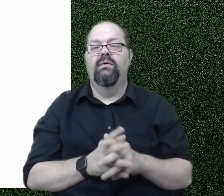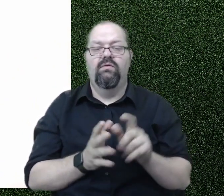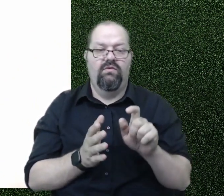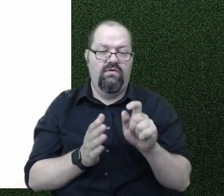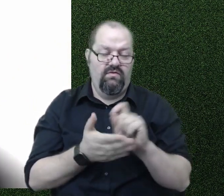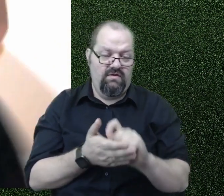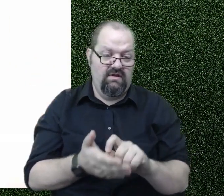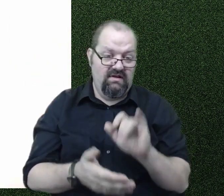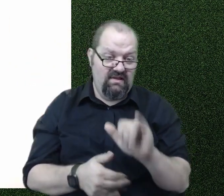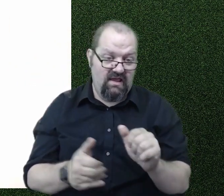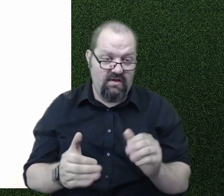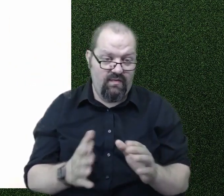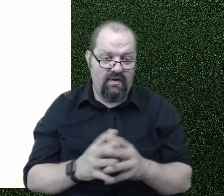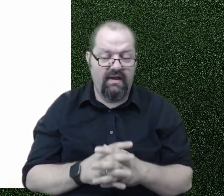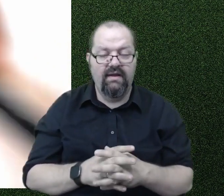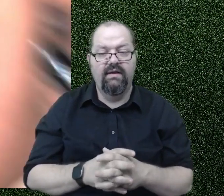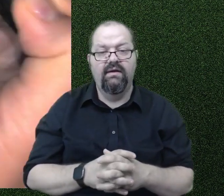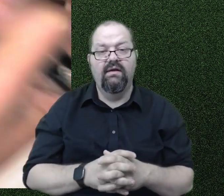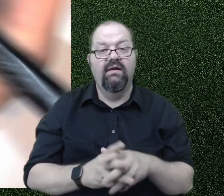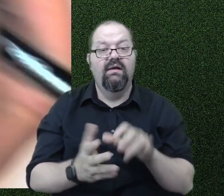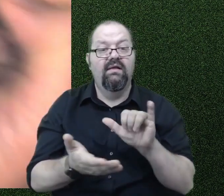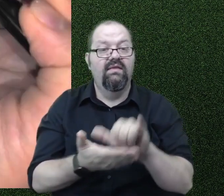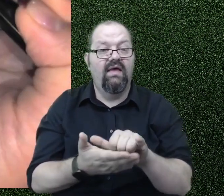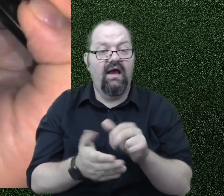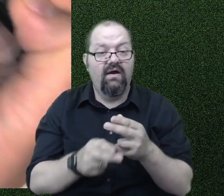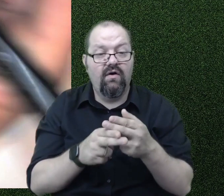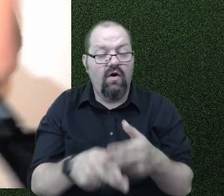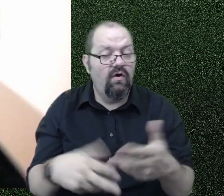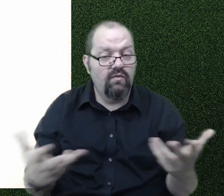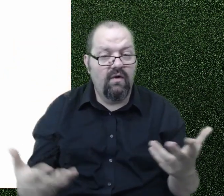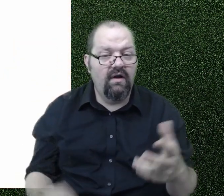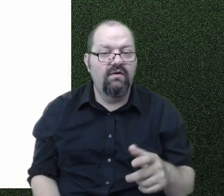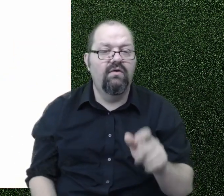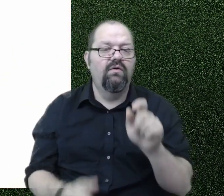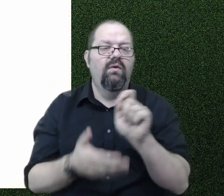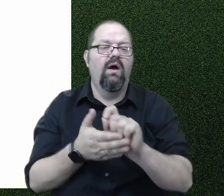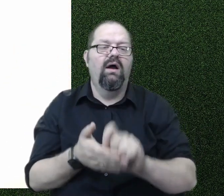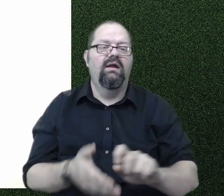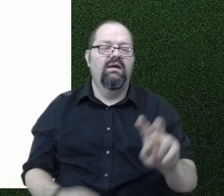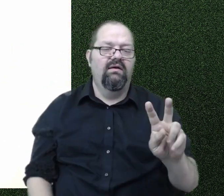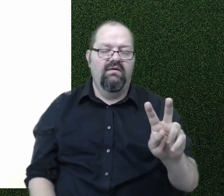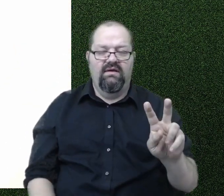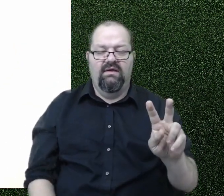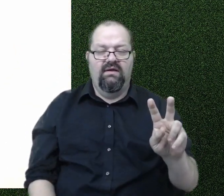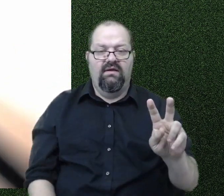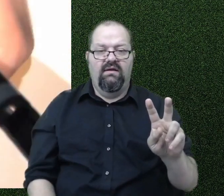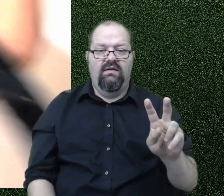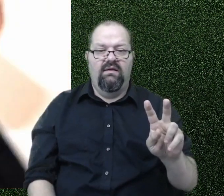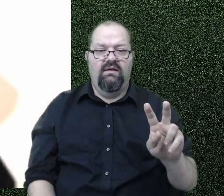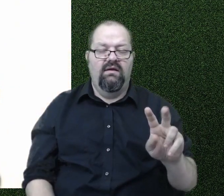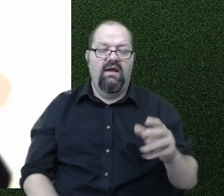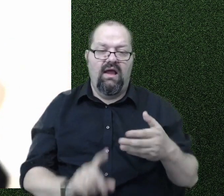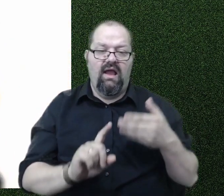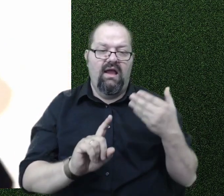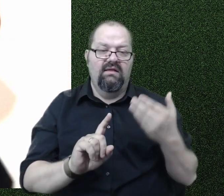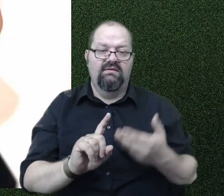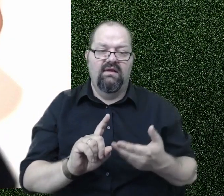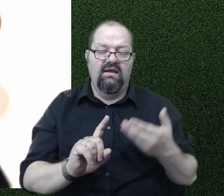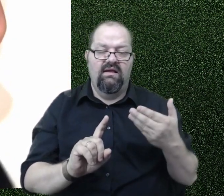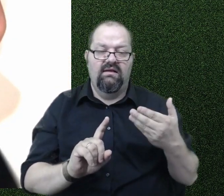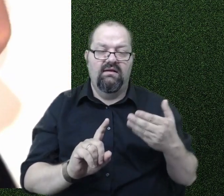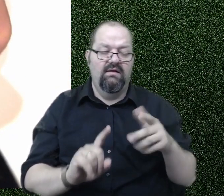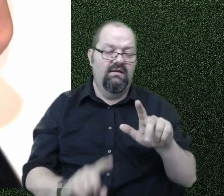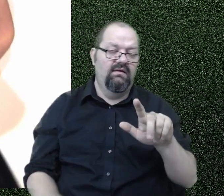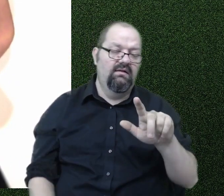way. This is called writing v as a